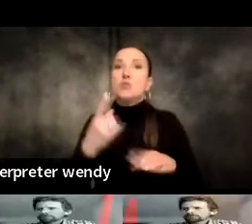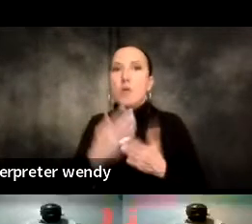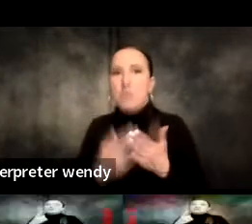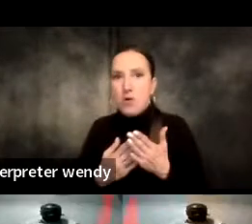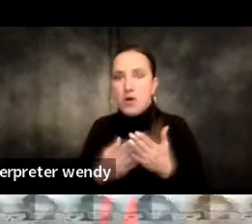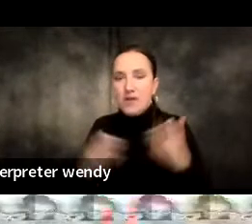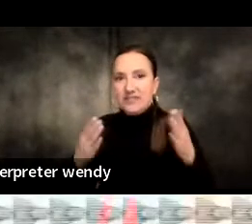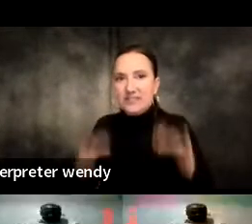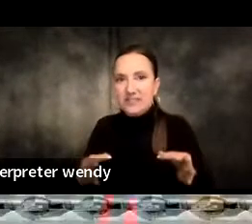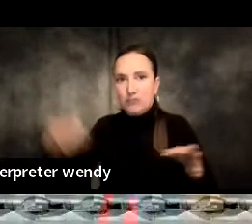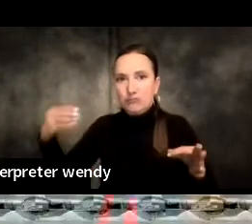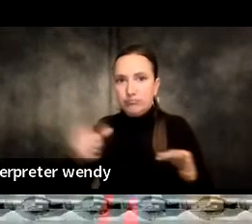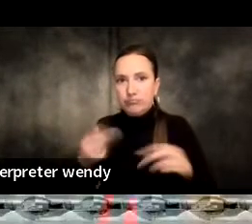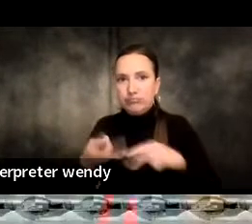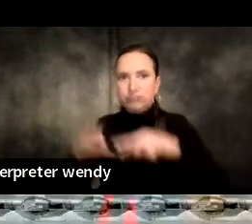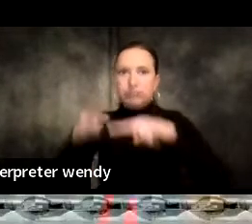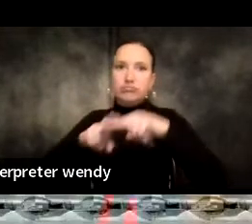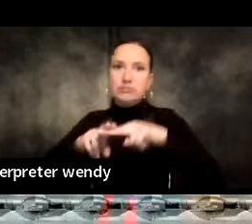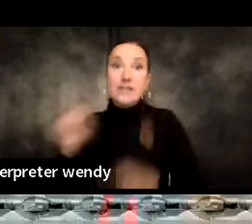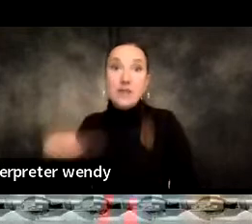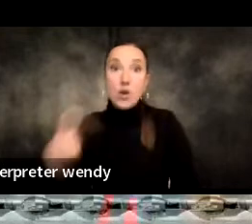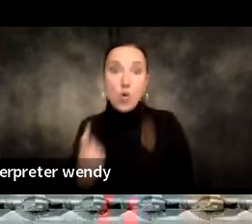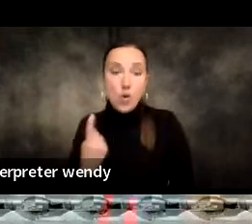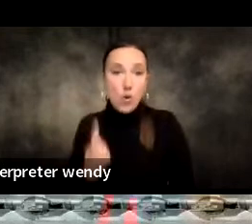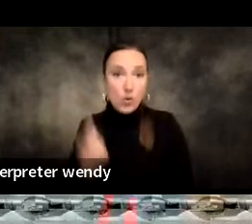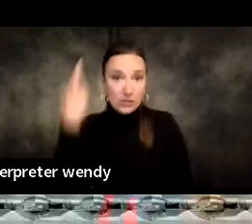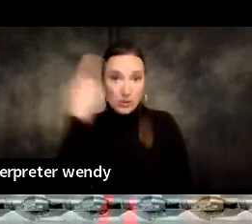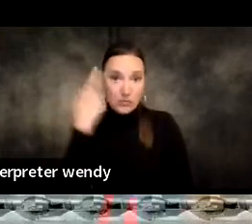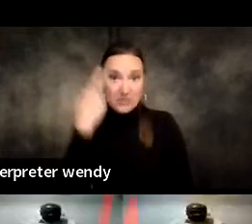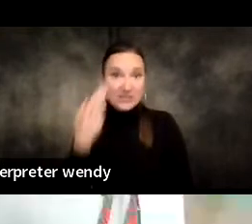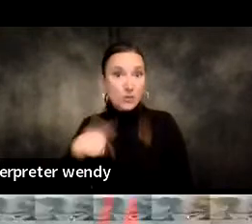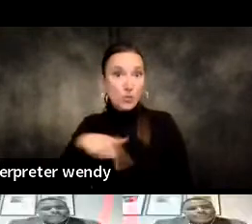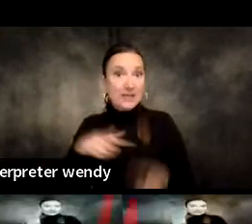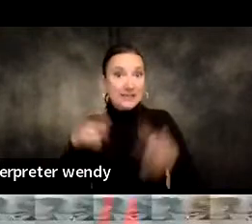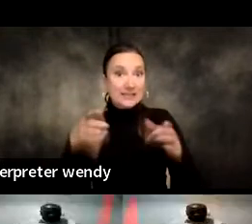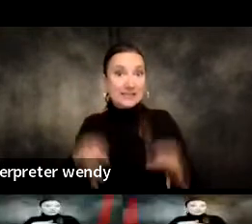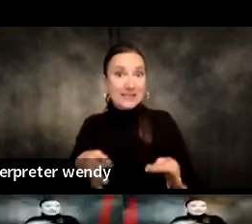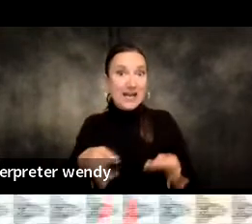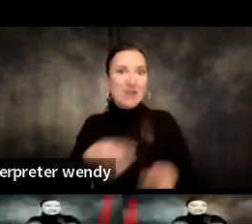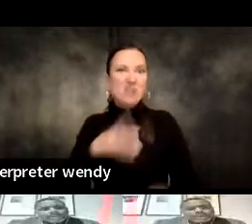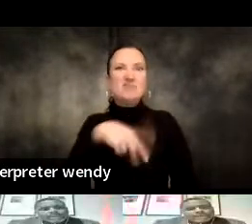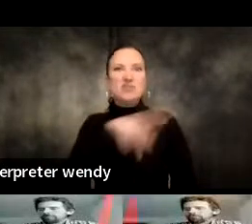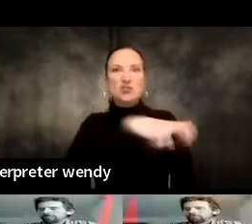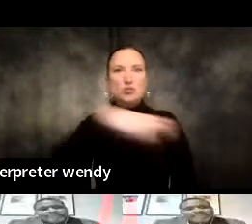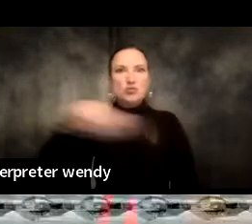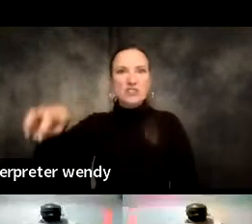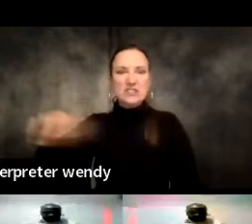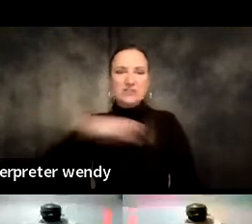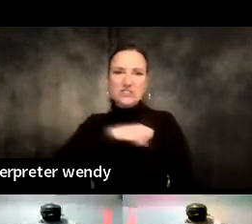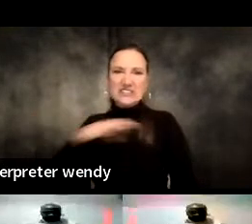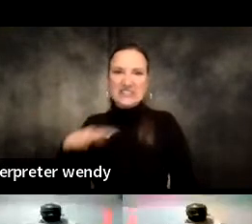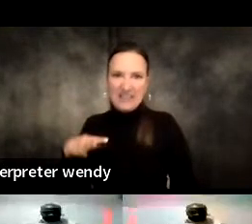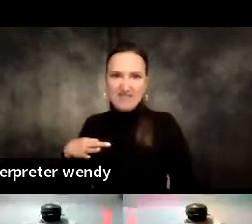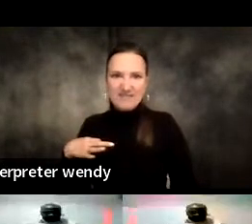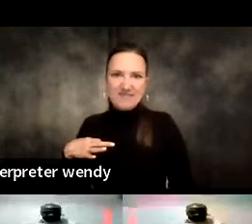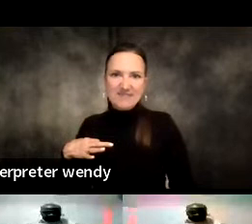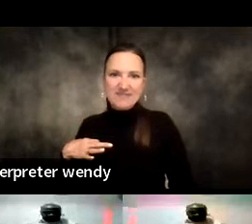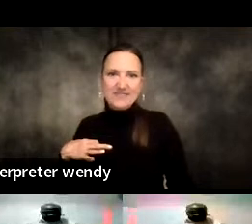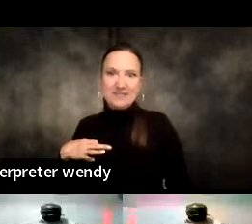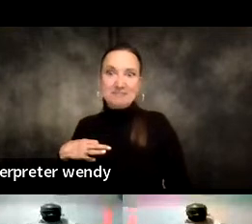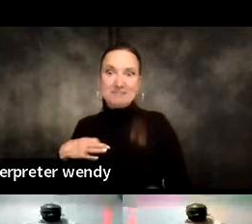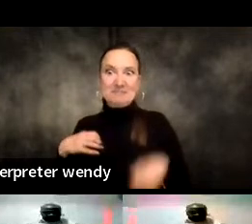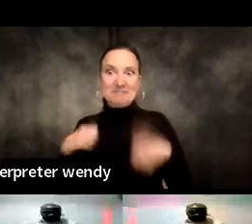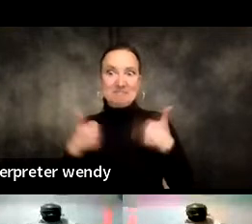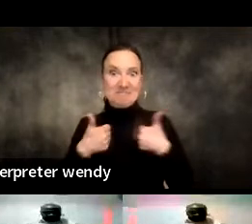that that's not the only factor in deciding when to move a staff person. Okay, thank